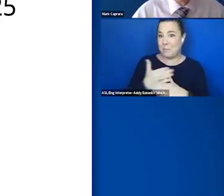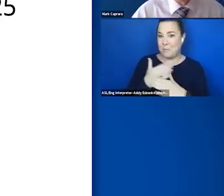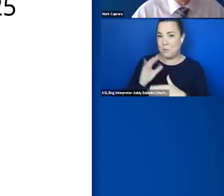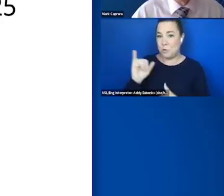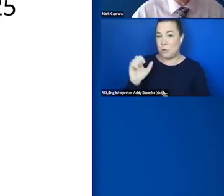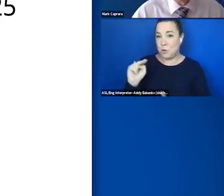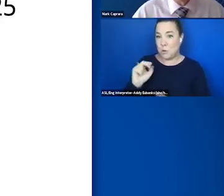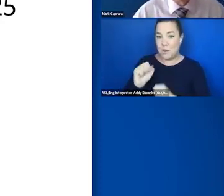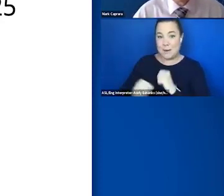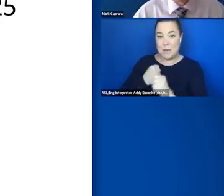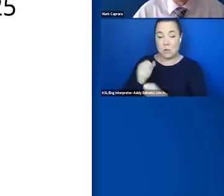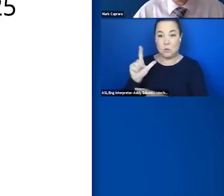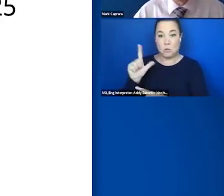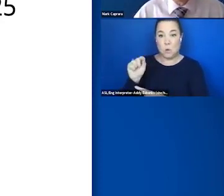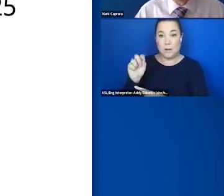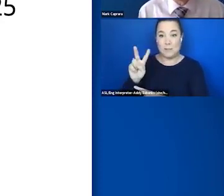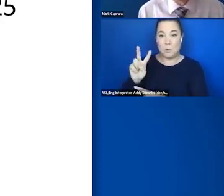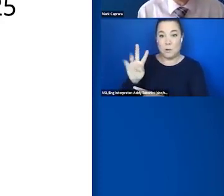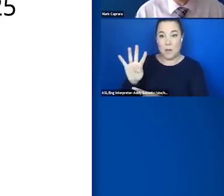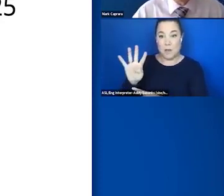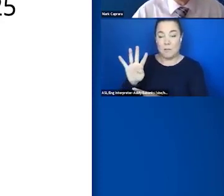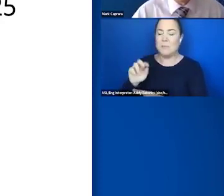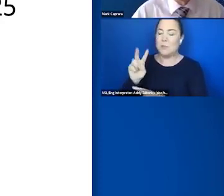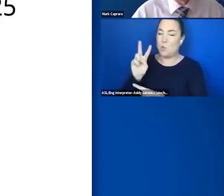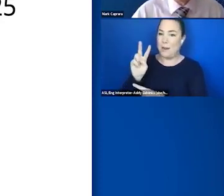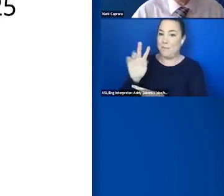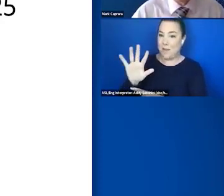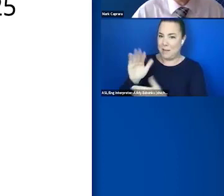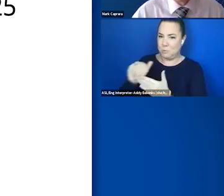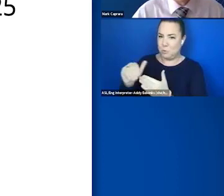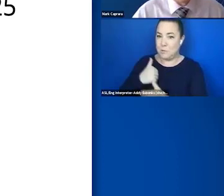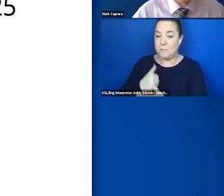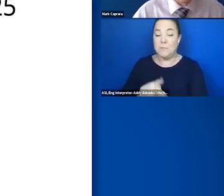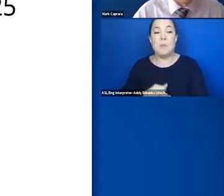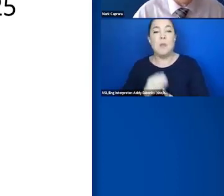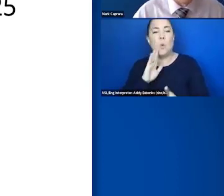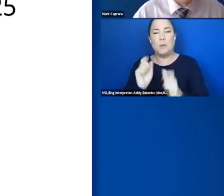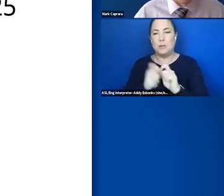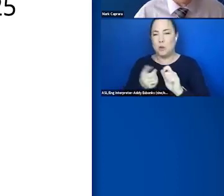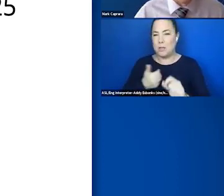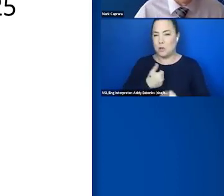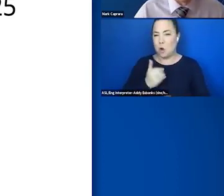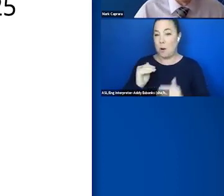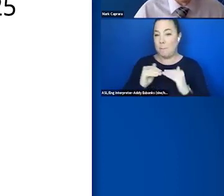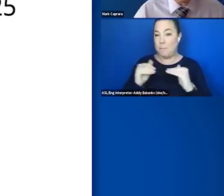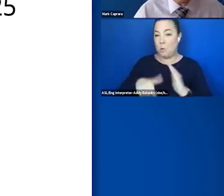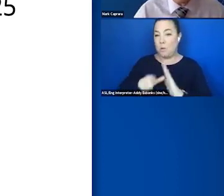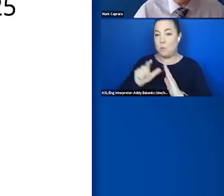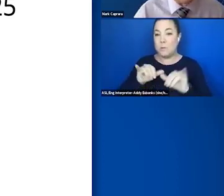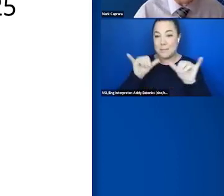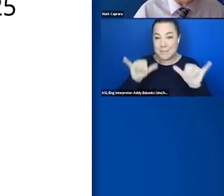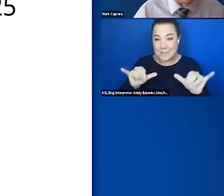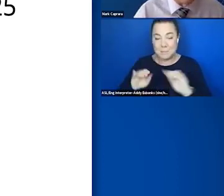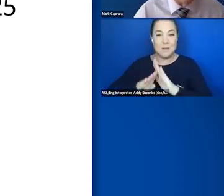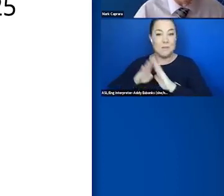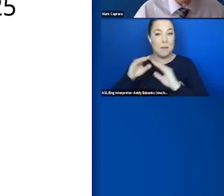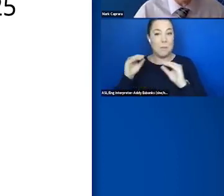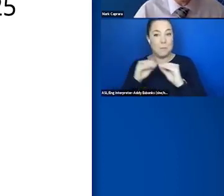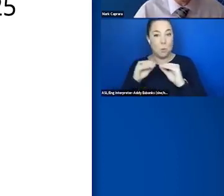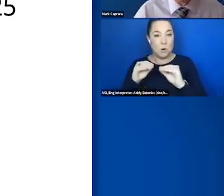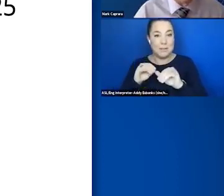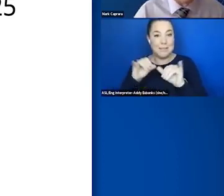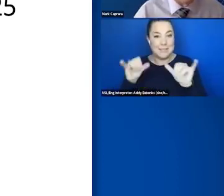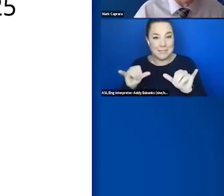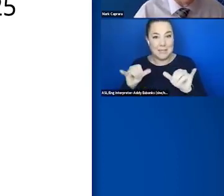developing training resources, and updating and publishing funding opportunities, because each funding announcement needs to have